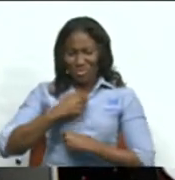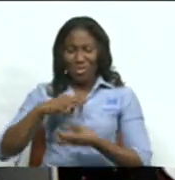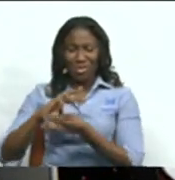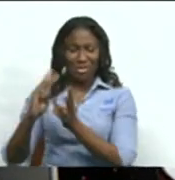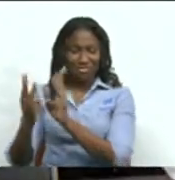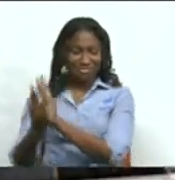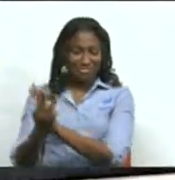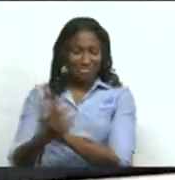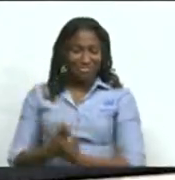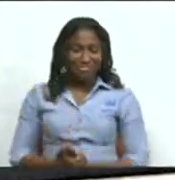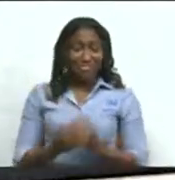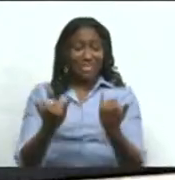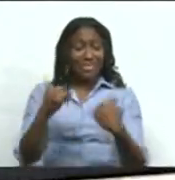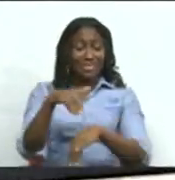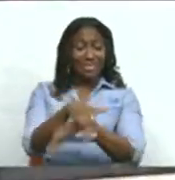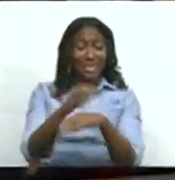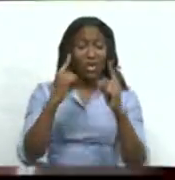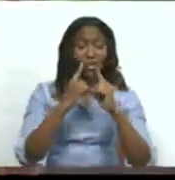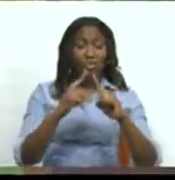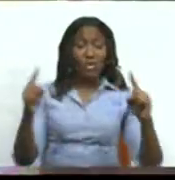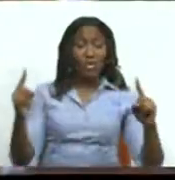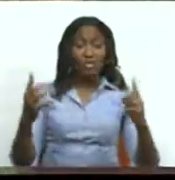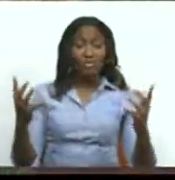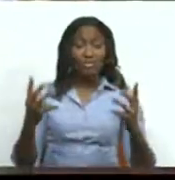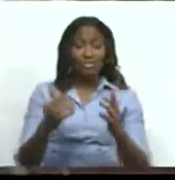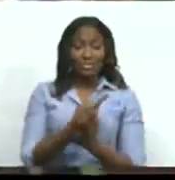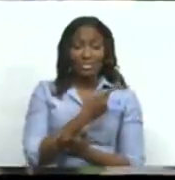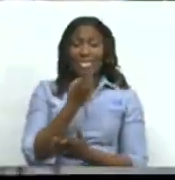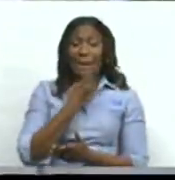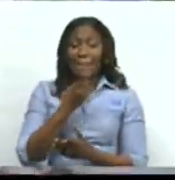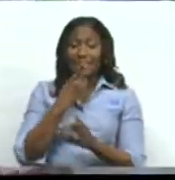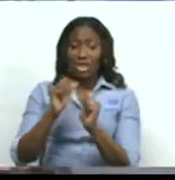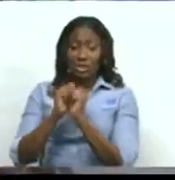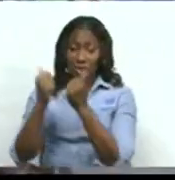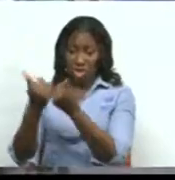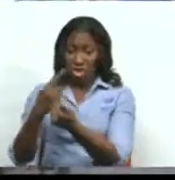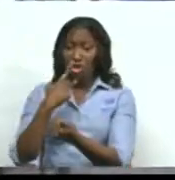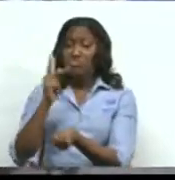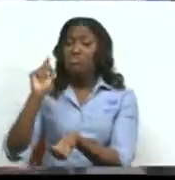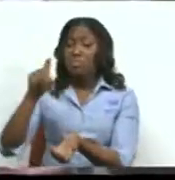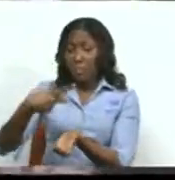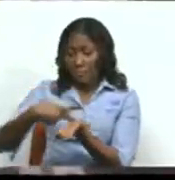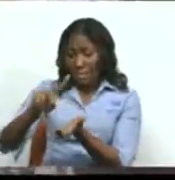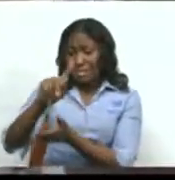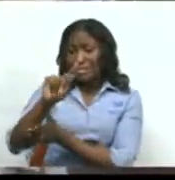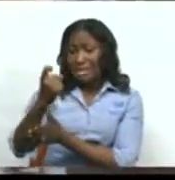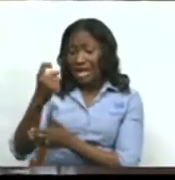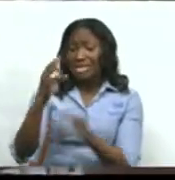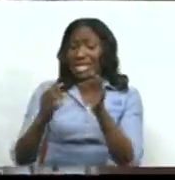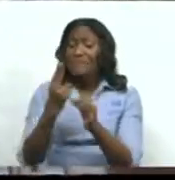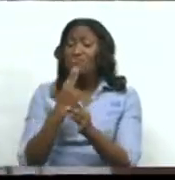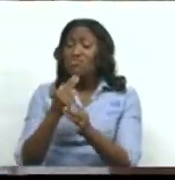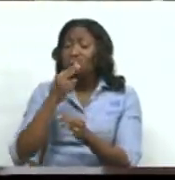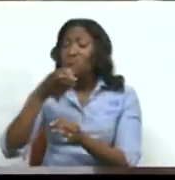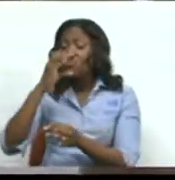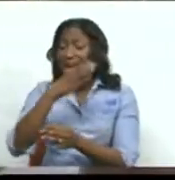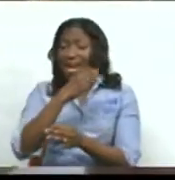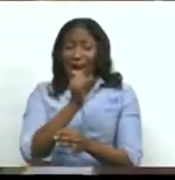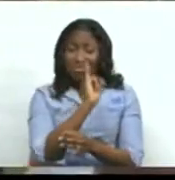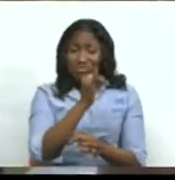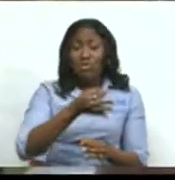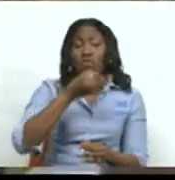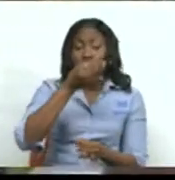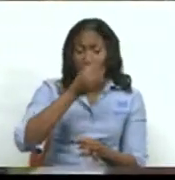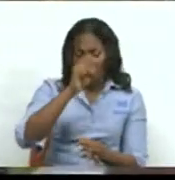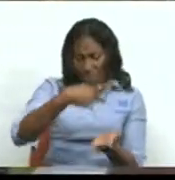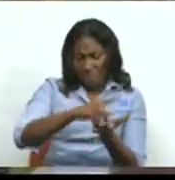with your weather. Making the news tonight. The Diabetes Association wants taxes on sugar sweetened drinks and ultra processed foods.